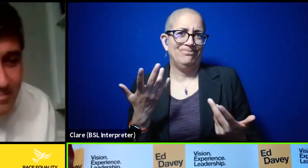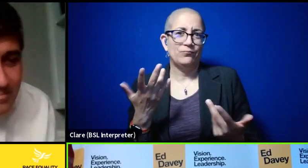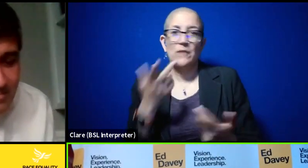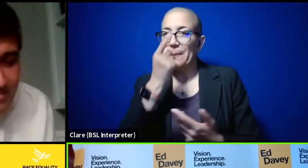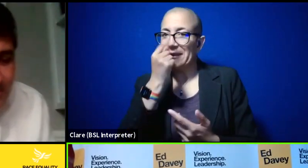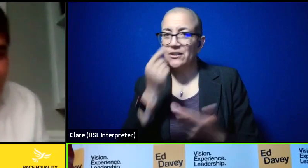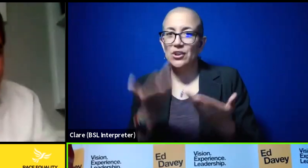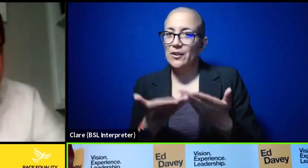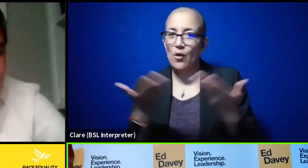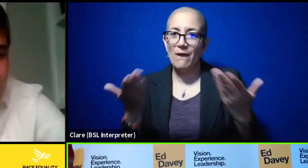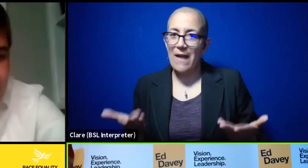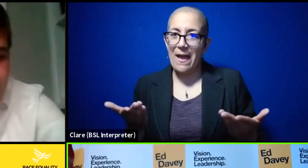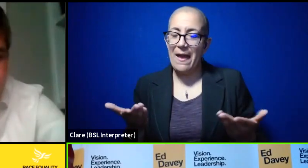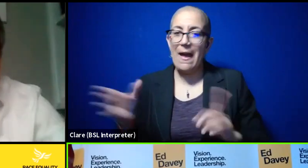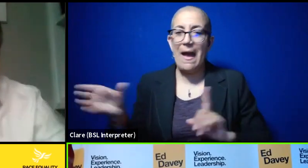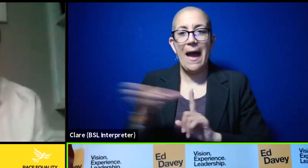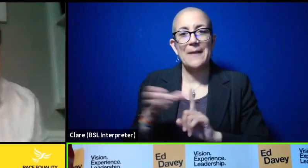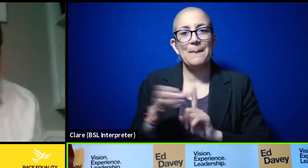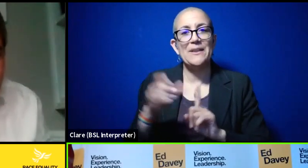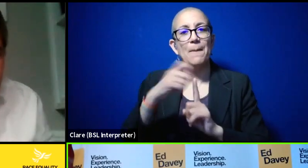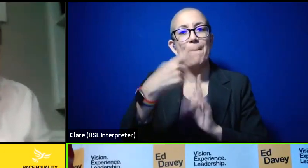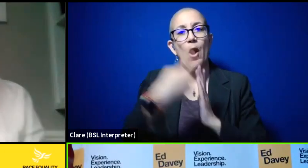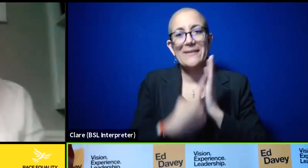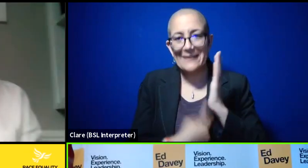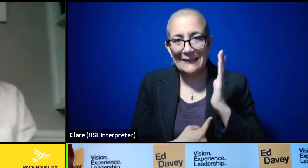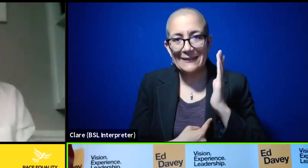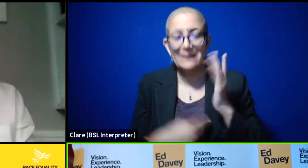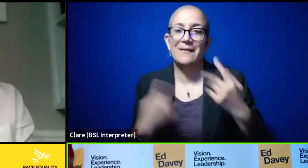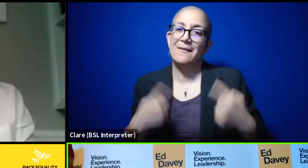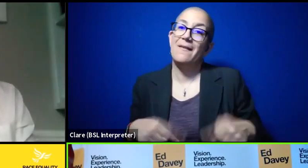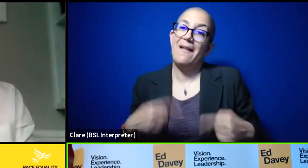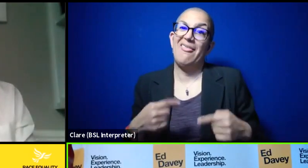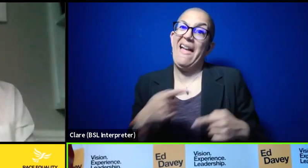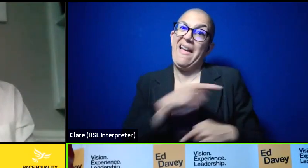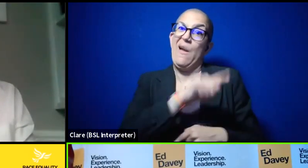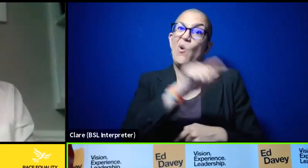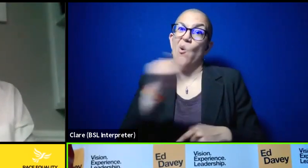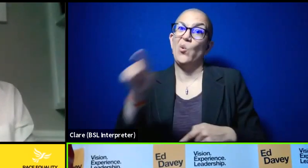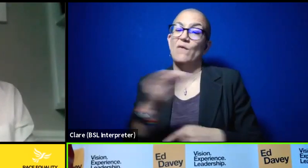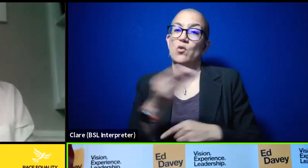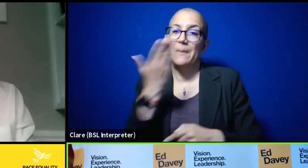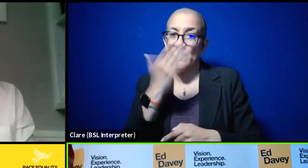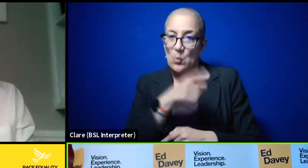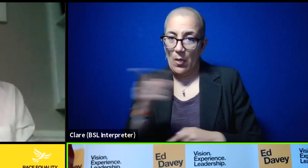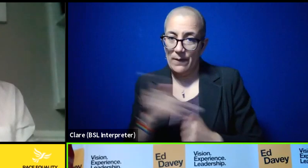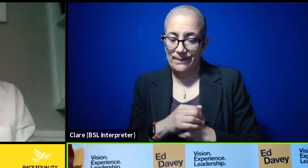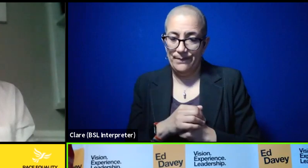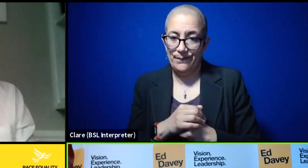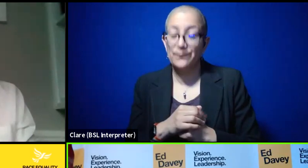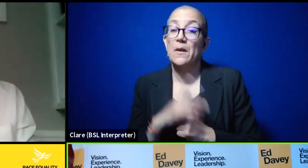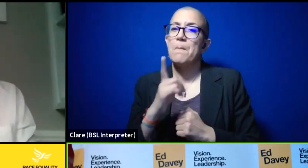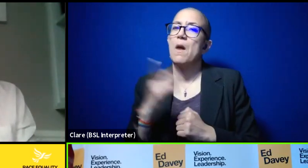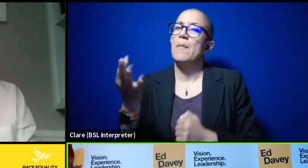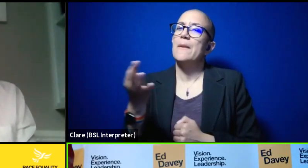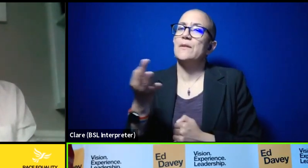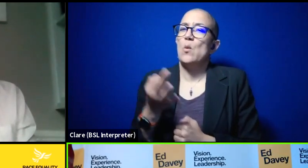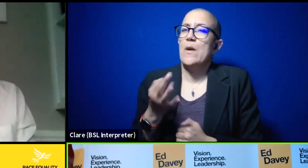unfair admissions policies that are allowed in some schools. But there is a question, Sundar, about